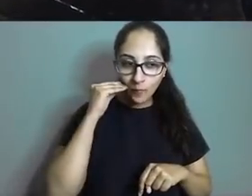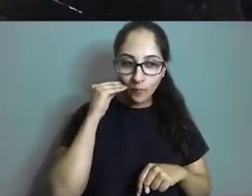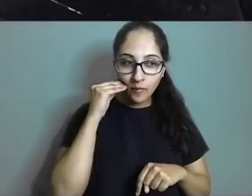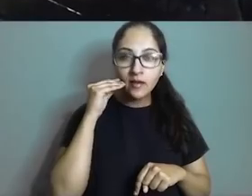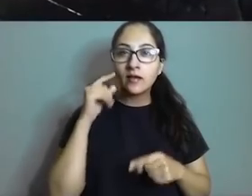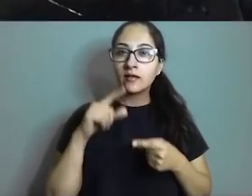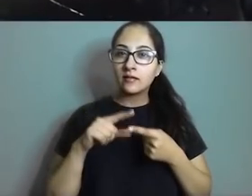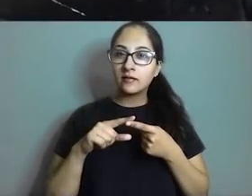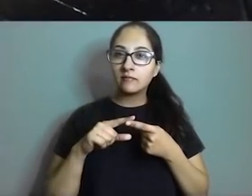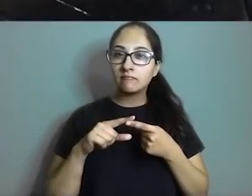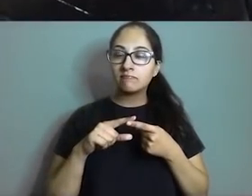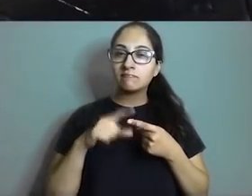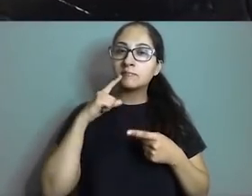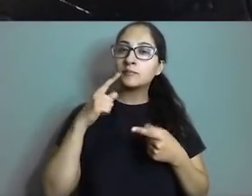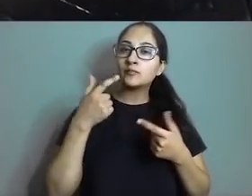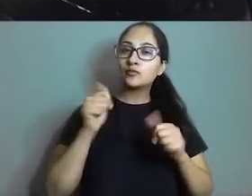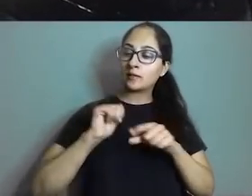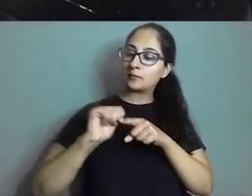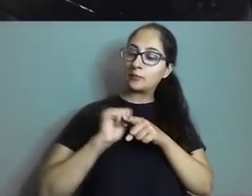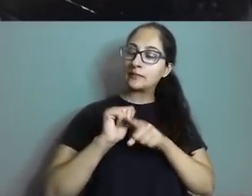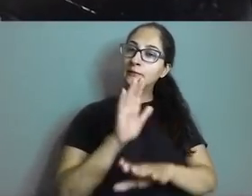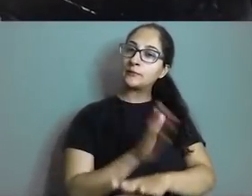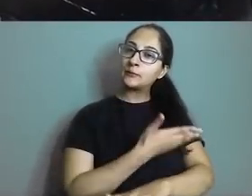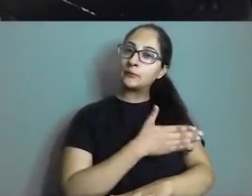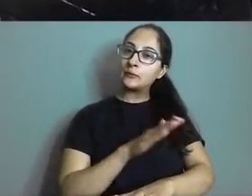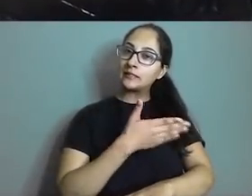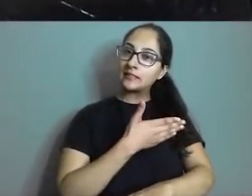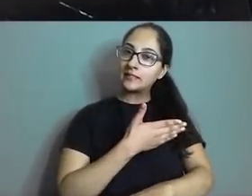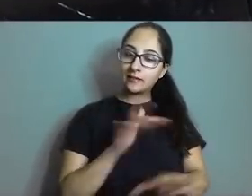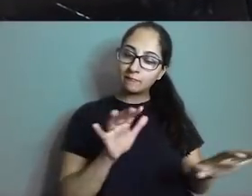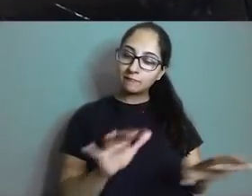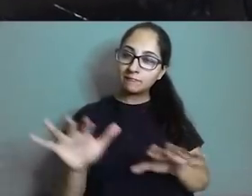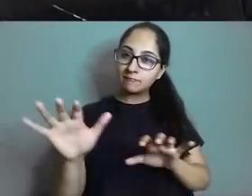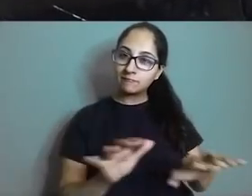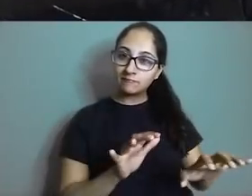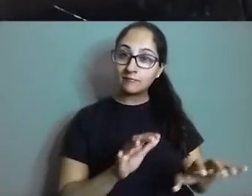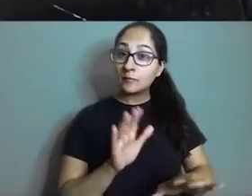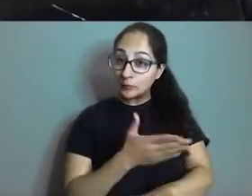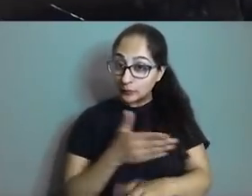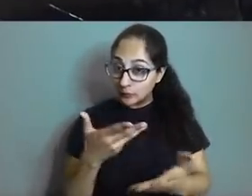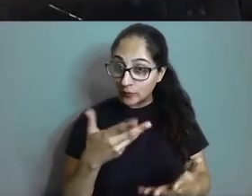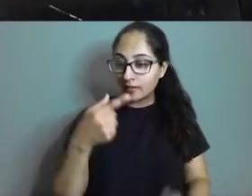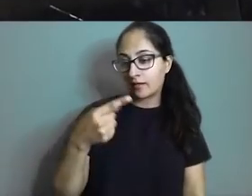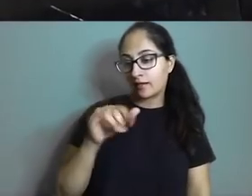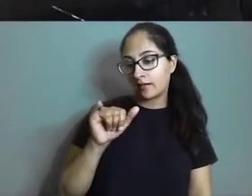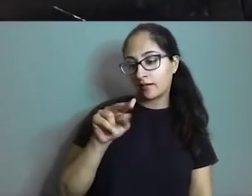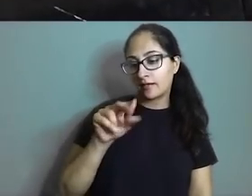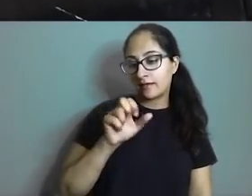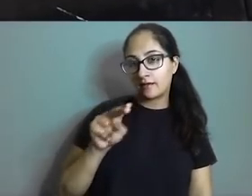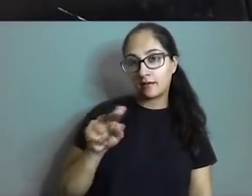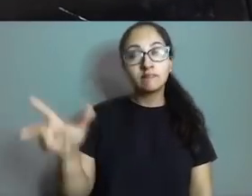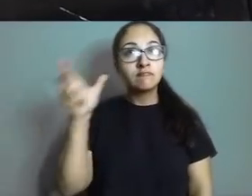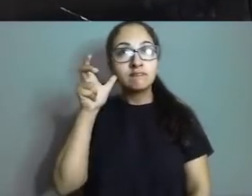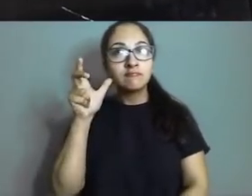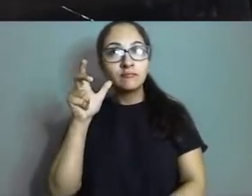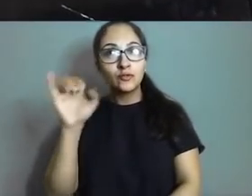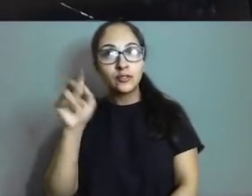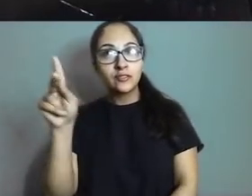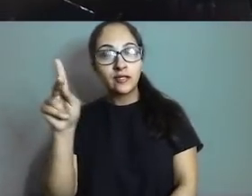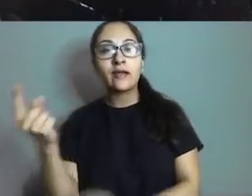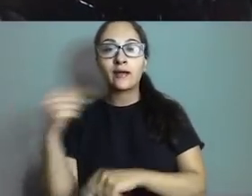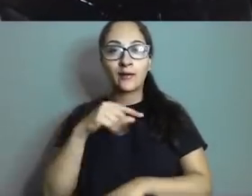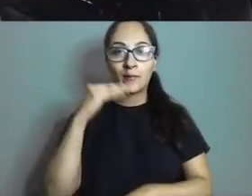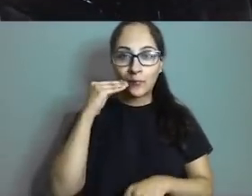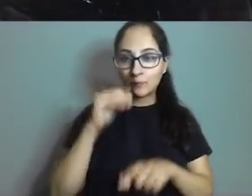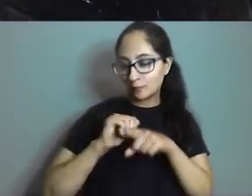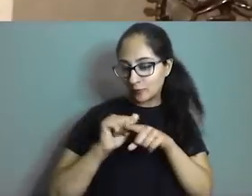that i heard from guinnans or thusby or things like that on the piano and this is something that i still love to do